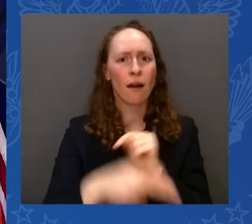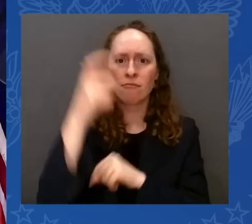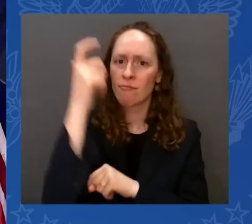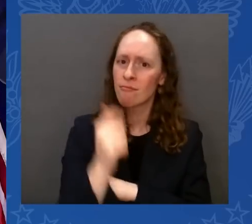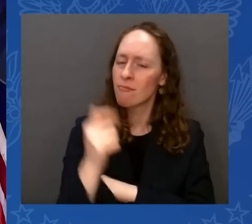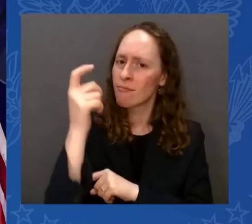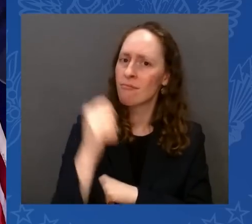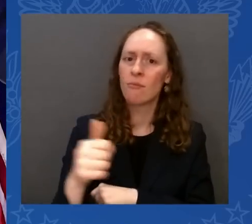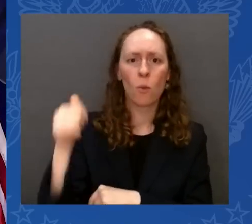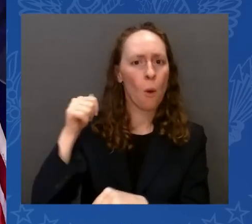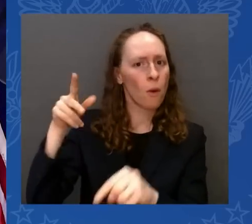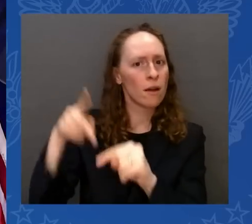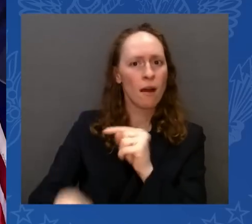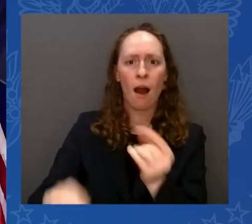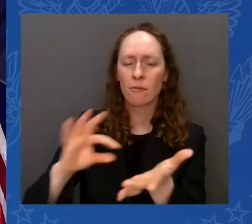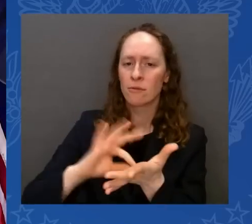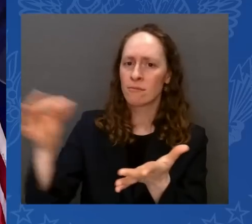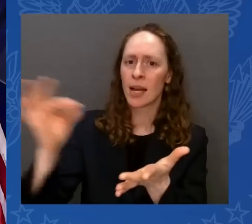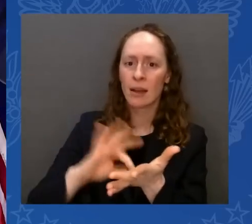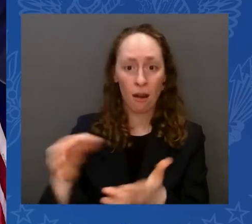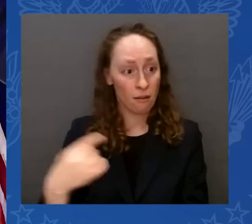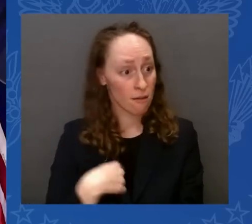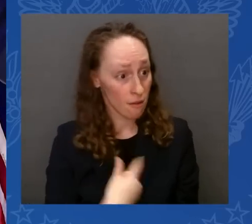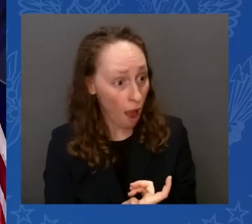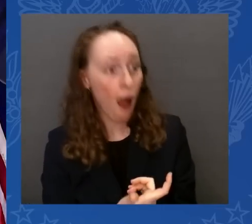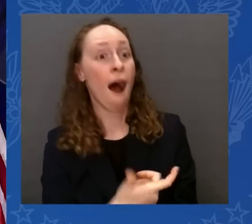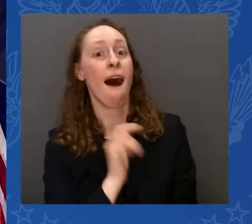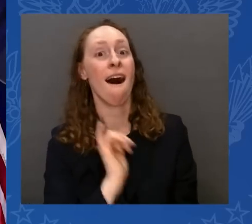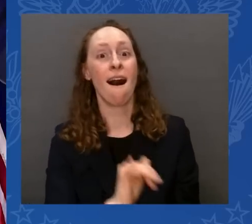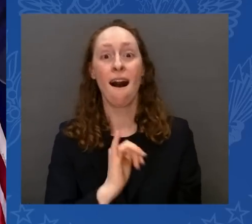I've been to a lot of State of the Unions and never quite saw one like that.